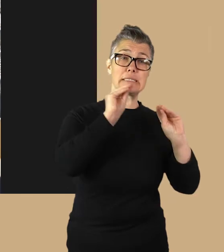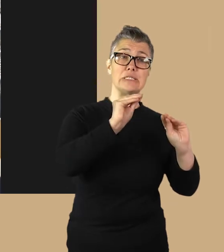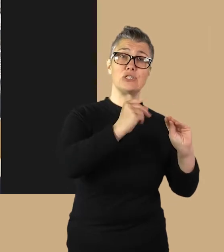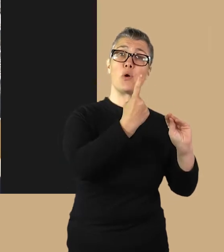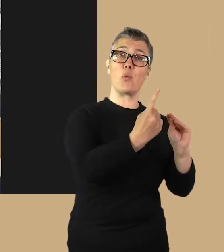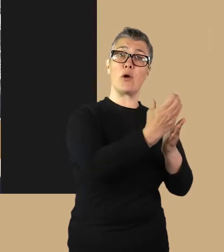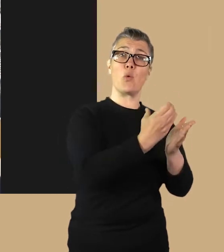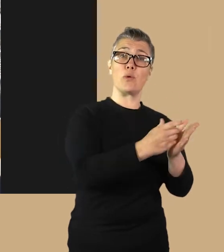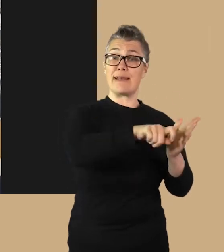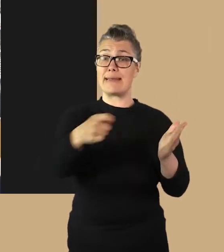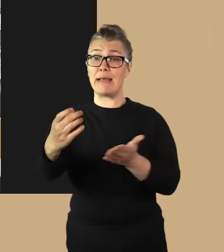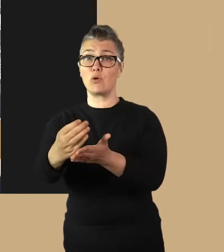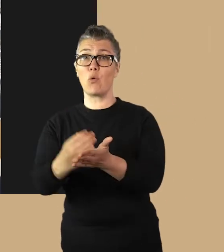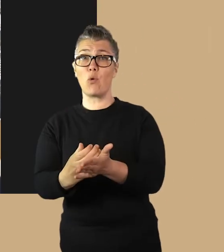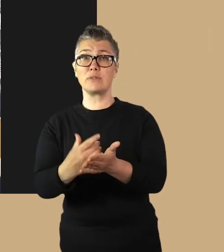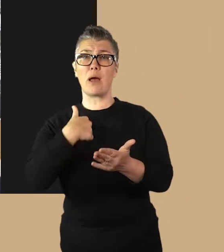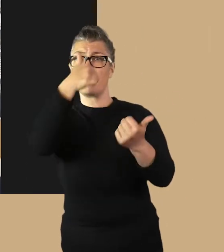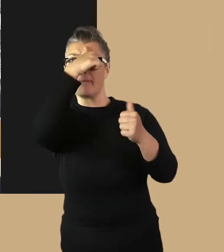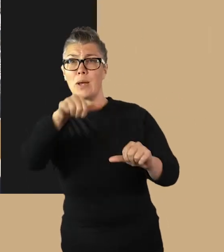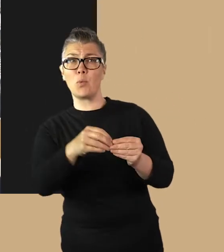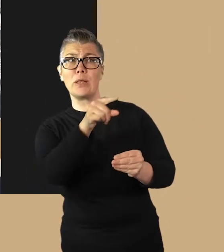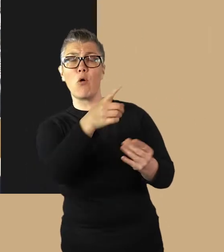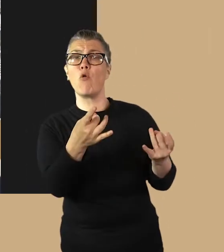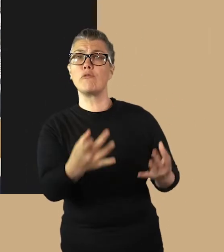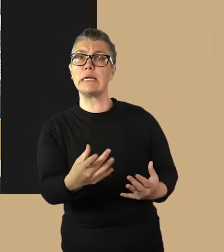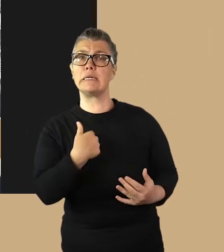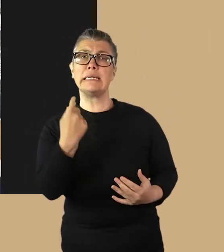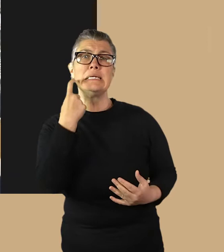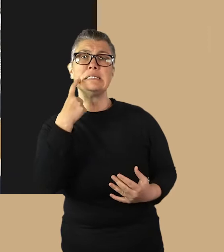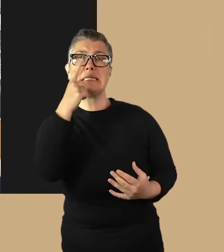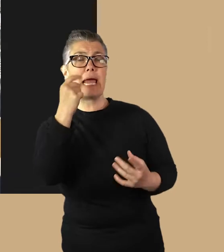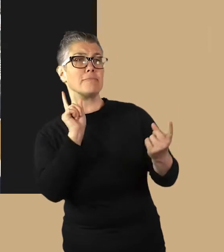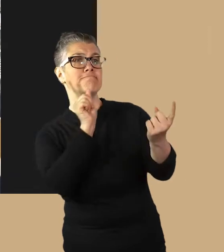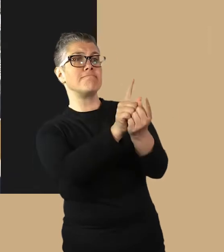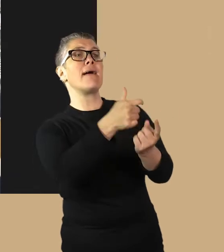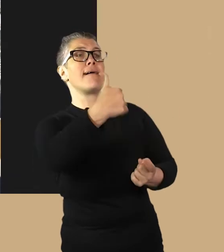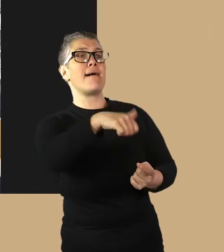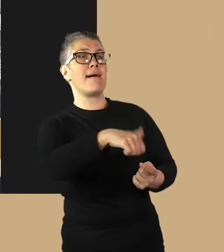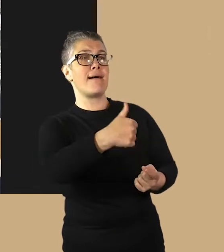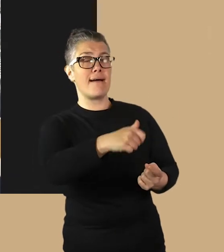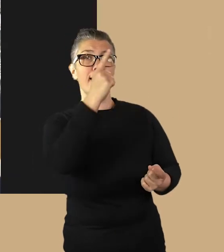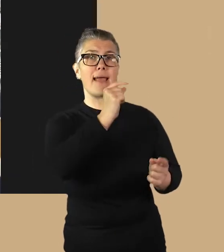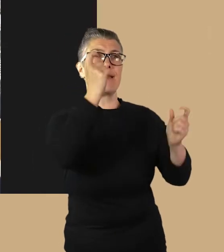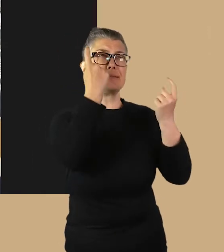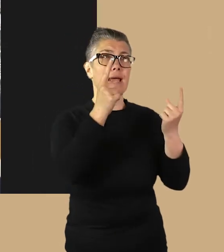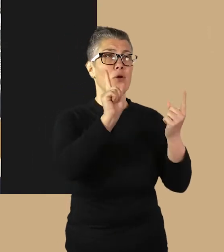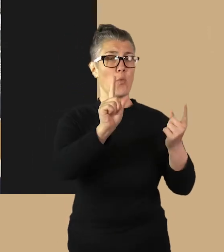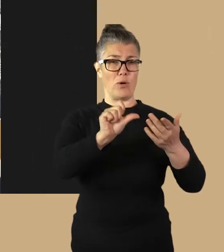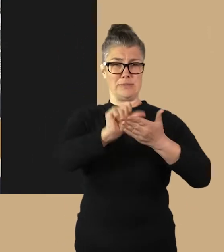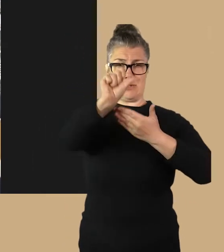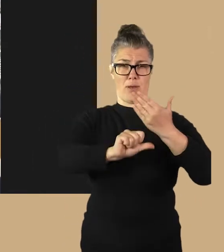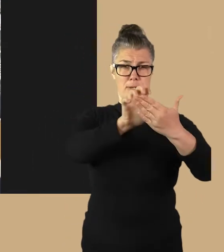and we have this familiarity, the easier it was for me to go to them the easier it was for me to understand what they wanted from